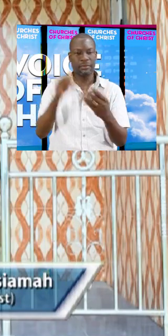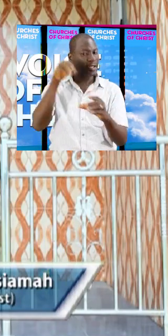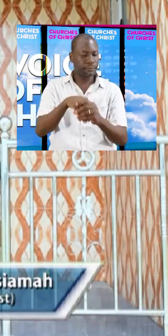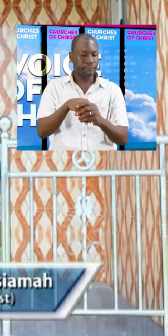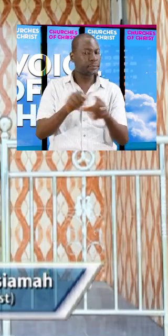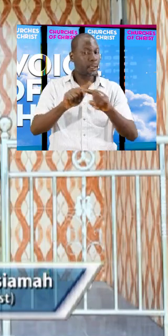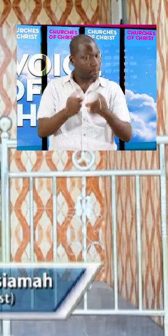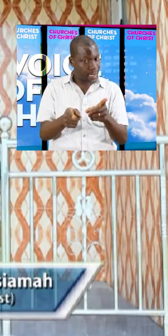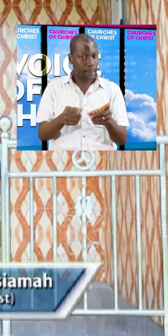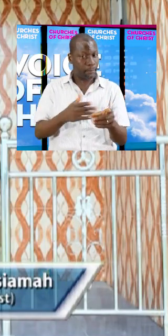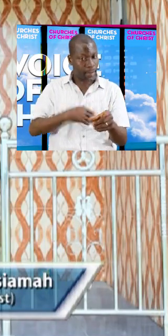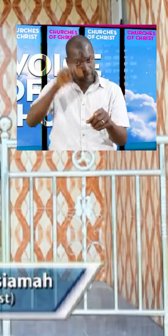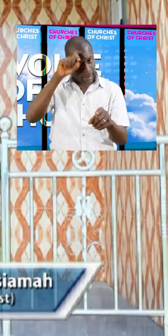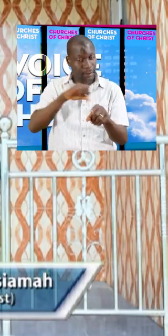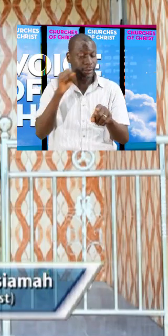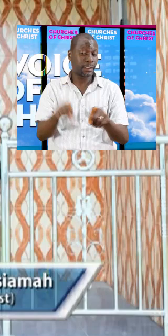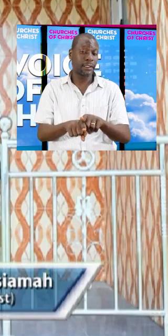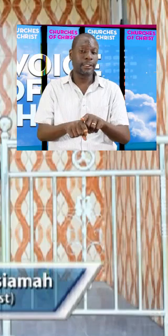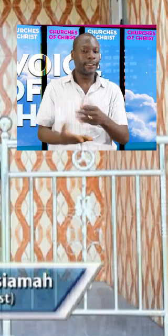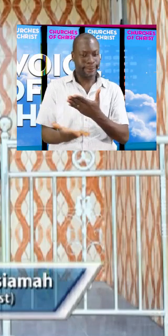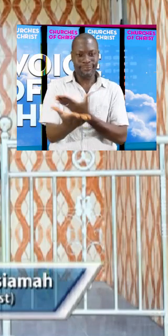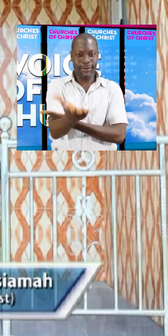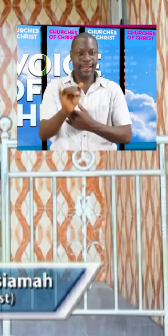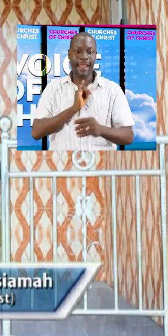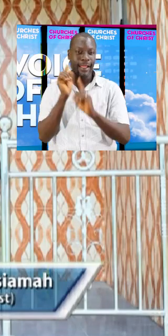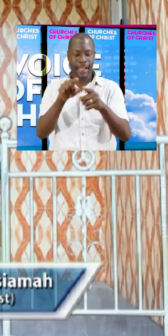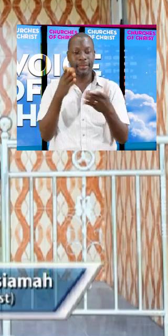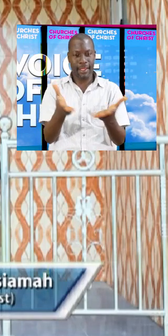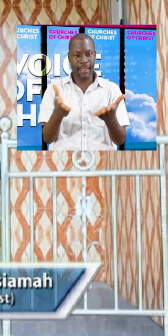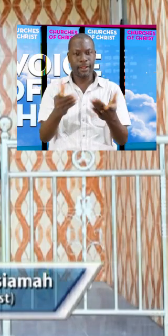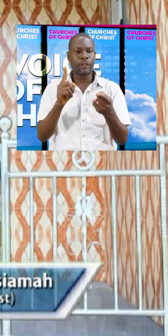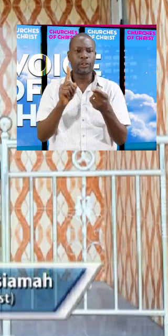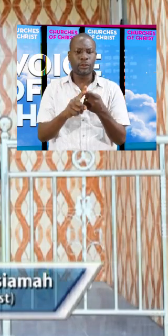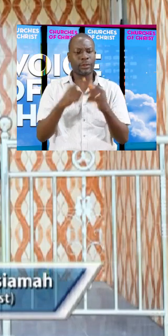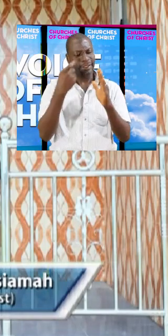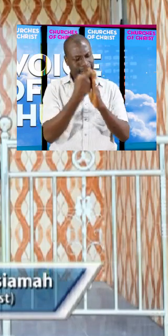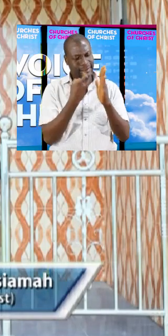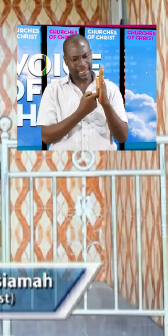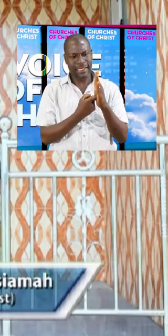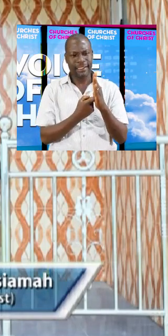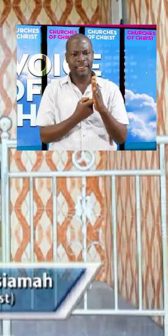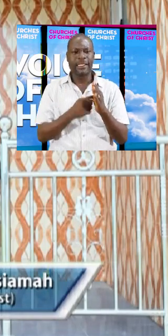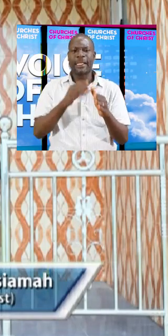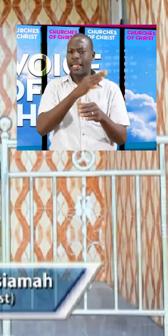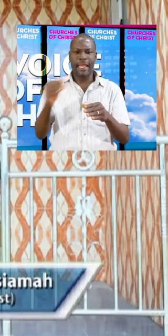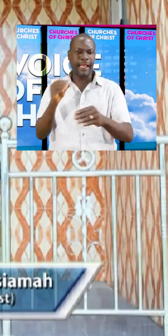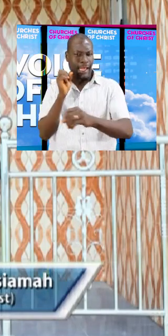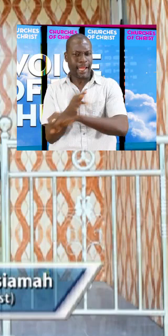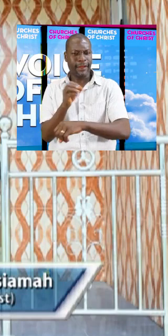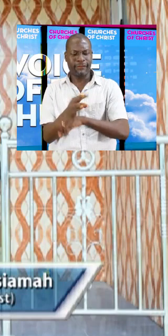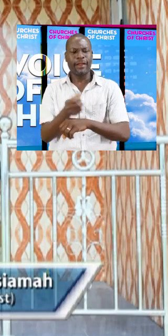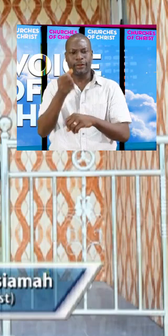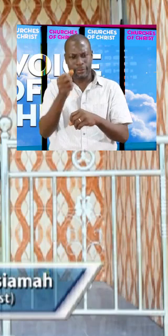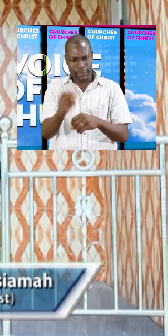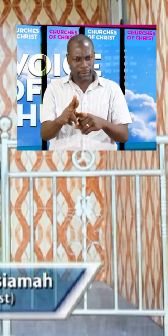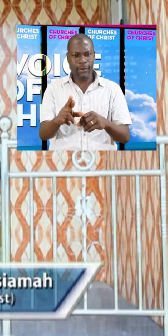Nemum, madofonum. Ano pay me ba se. Me ba nama beka edi a chair nana a kufuado and any